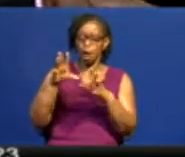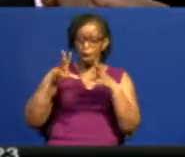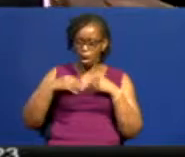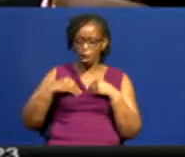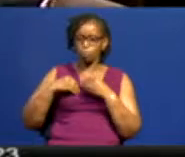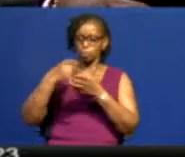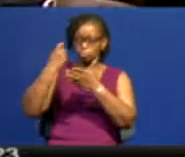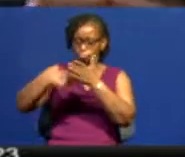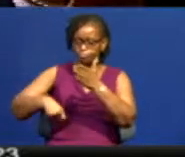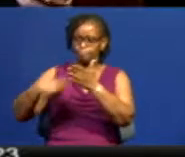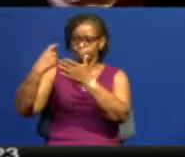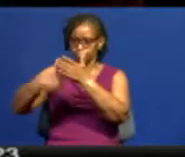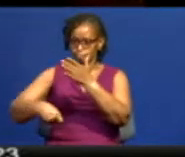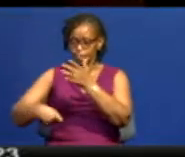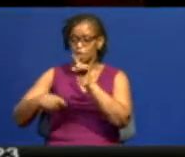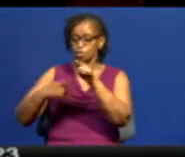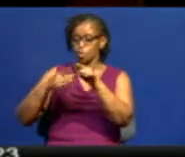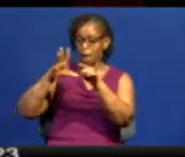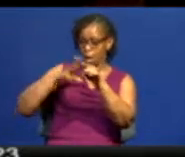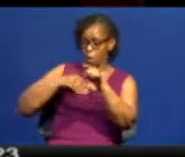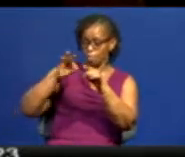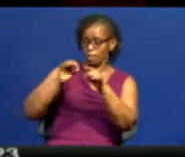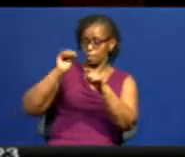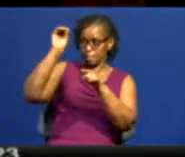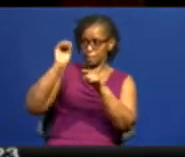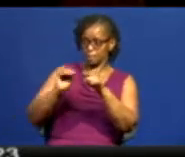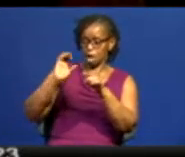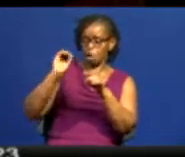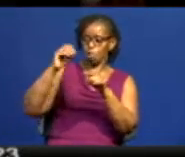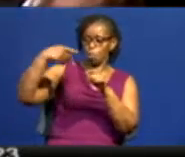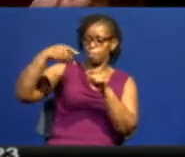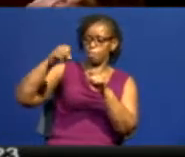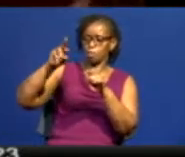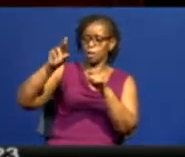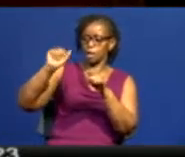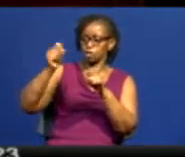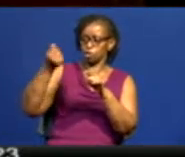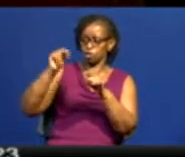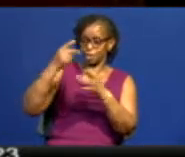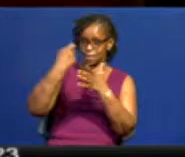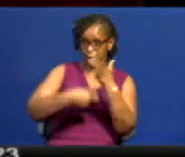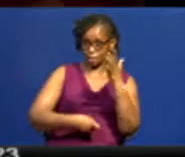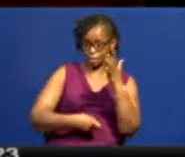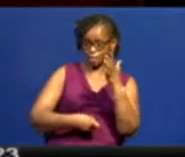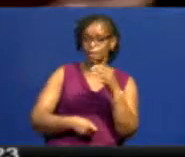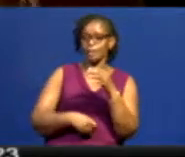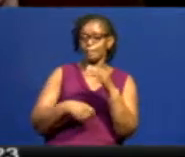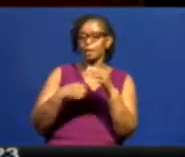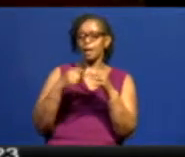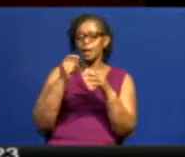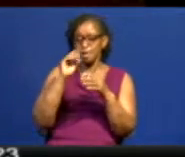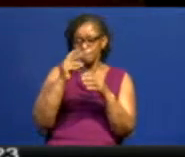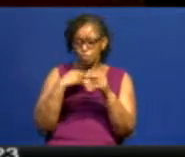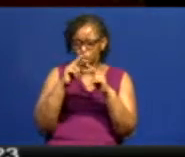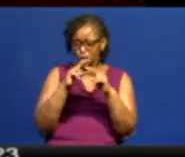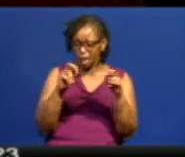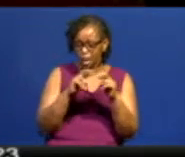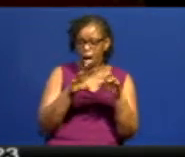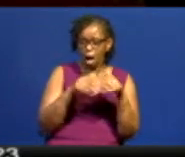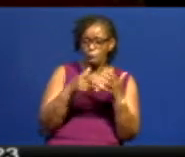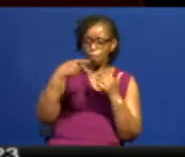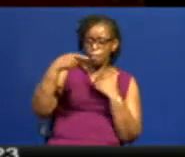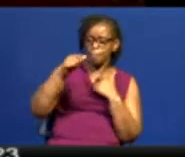the 30% corporation tax on that net income. But if you check the way payee